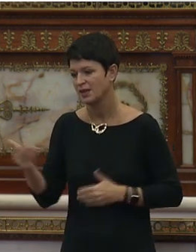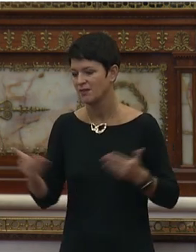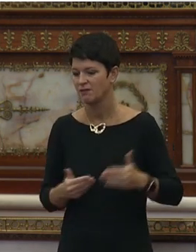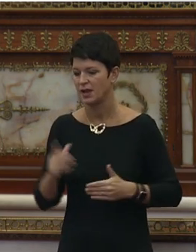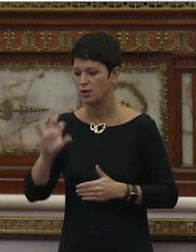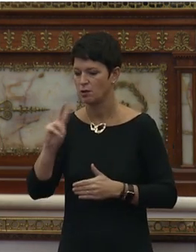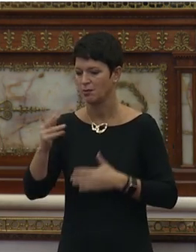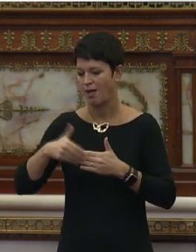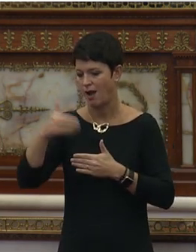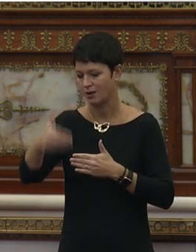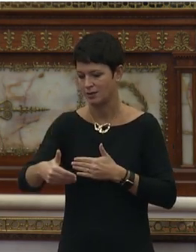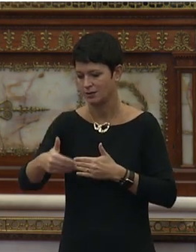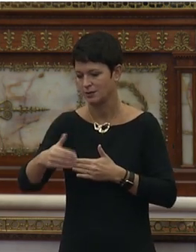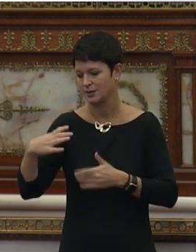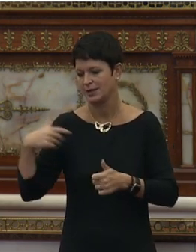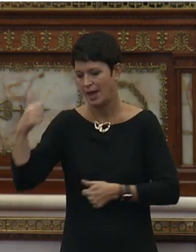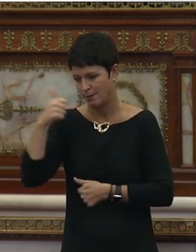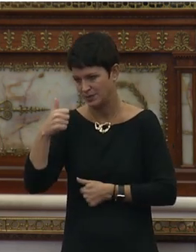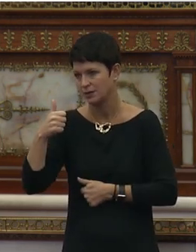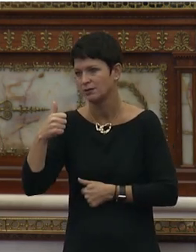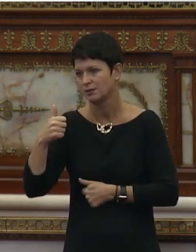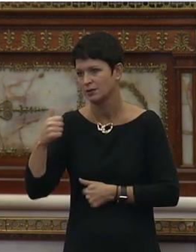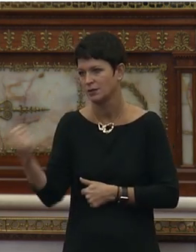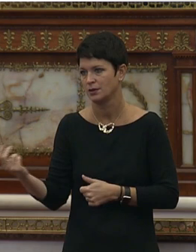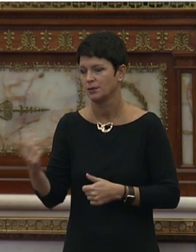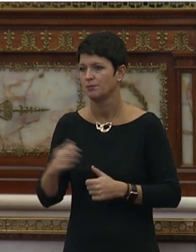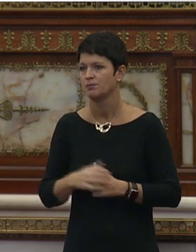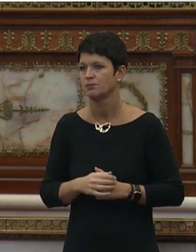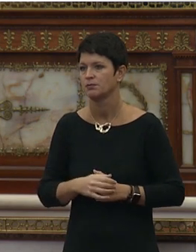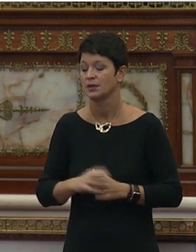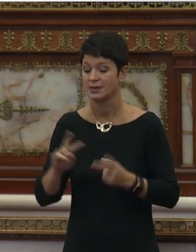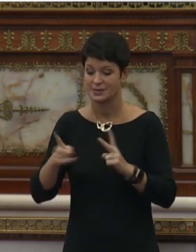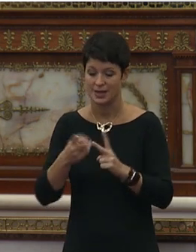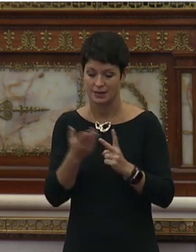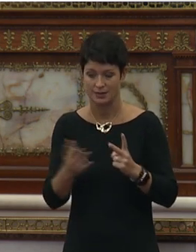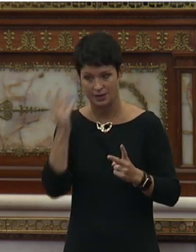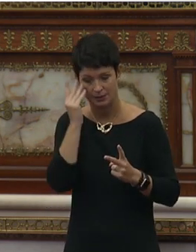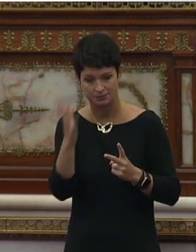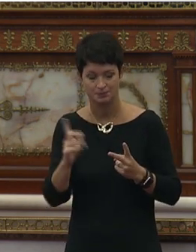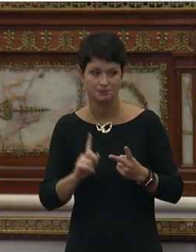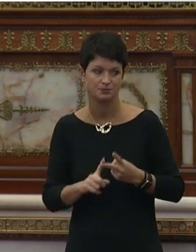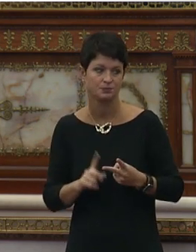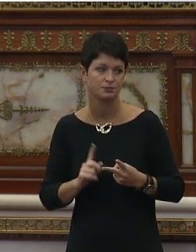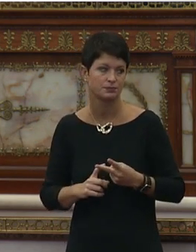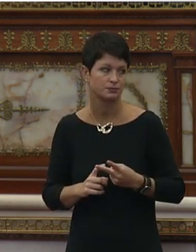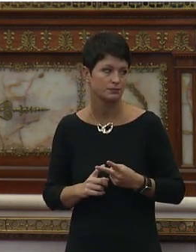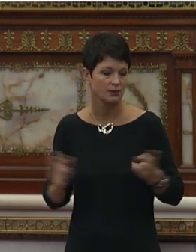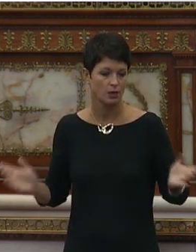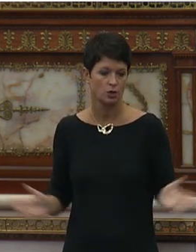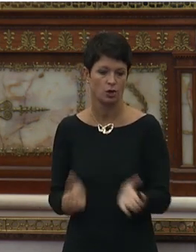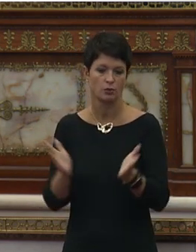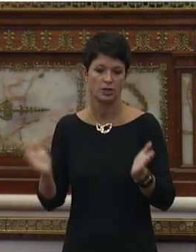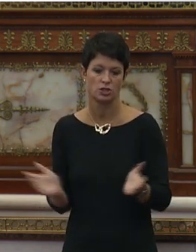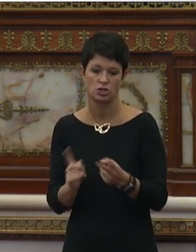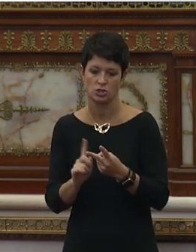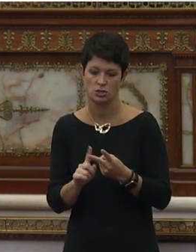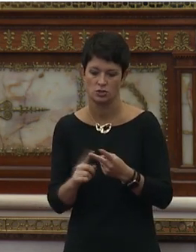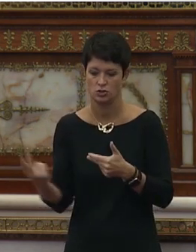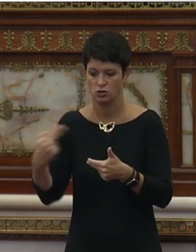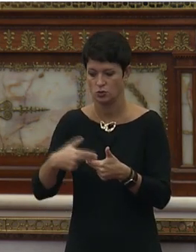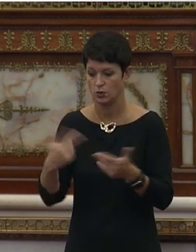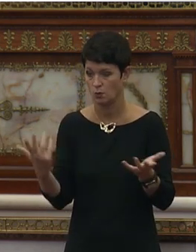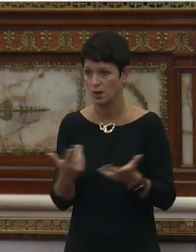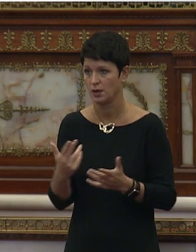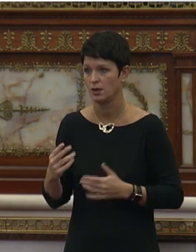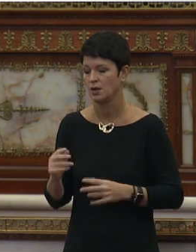block captains to be empowered by this. The second thing that I want to encourage people to come to